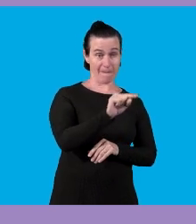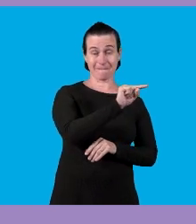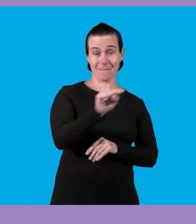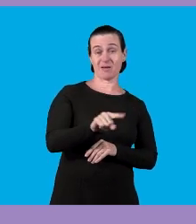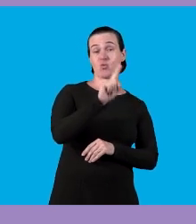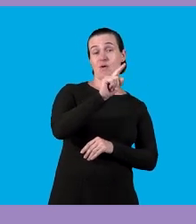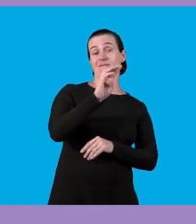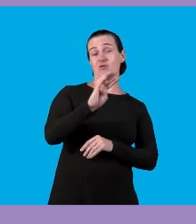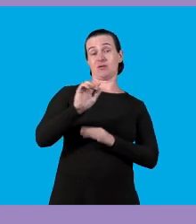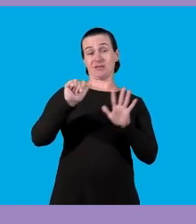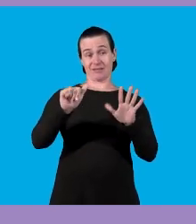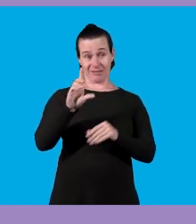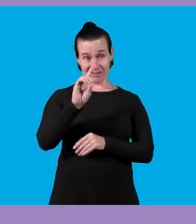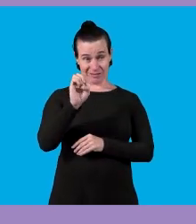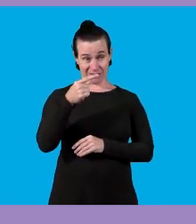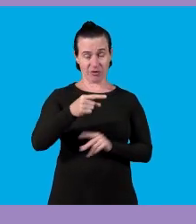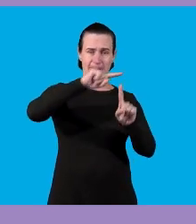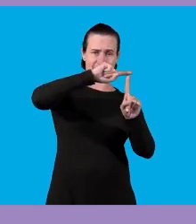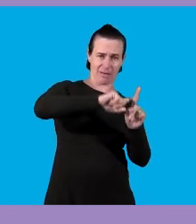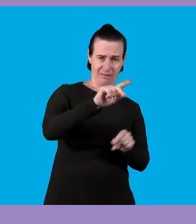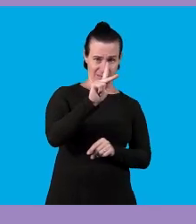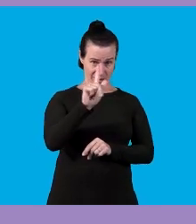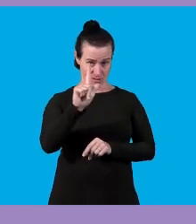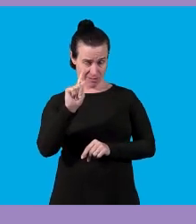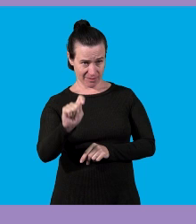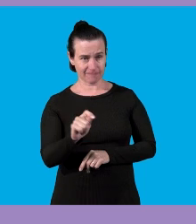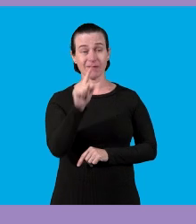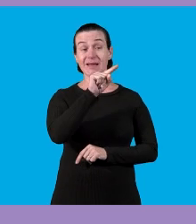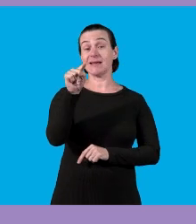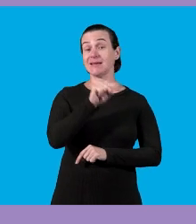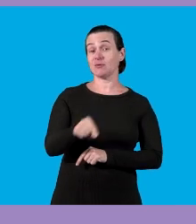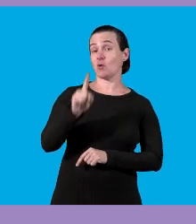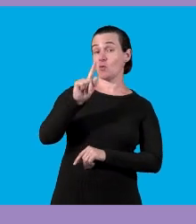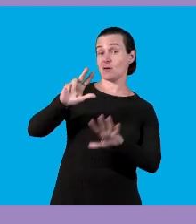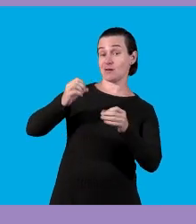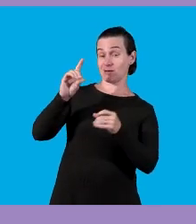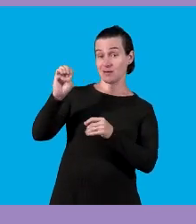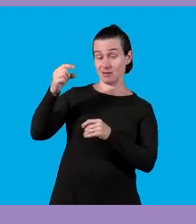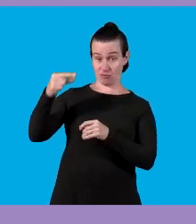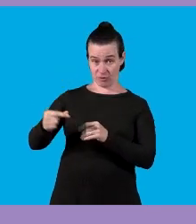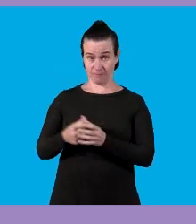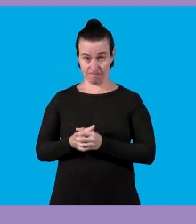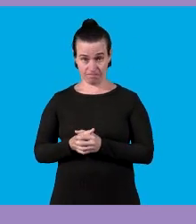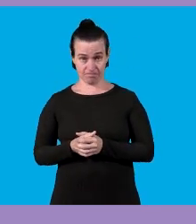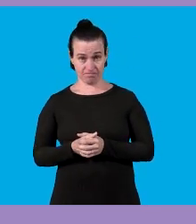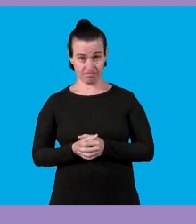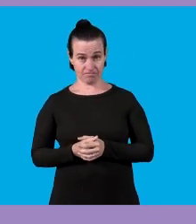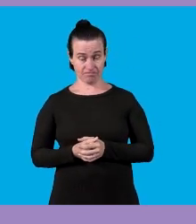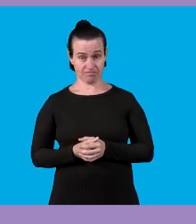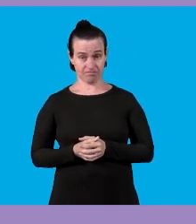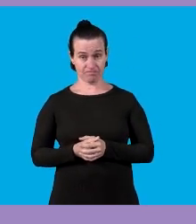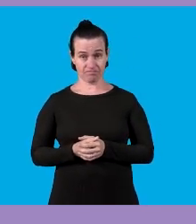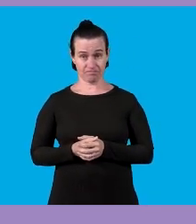we add it in there, plus angle KLT equals to 180 degrees.